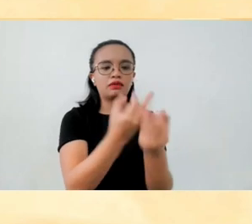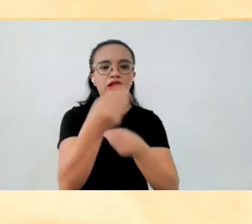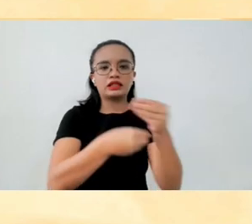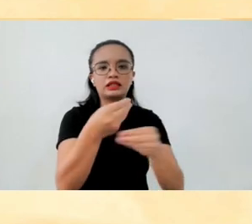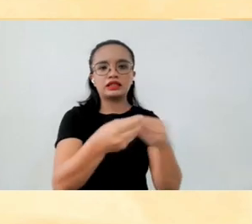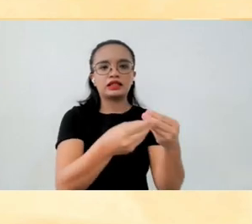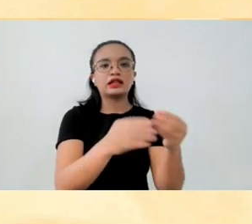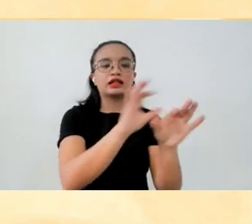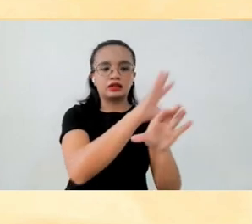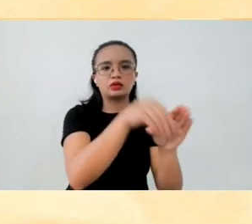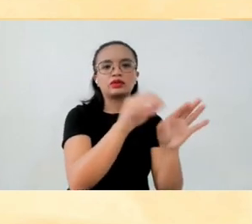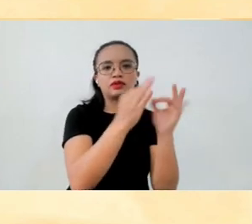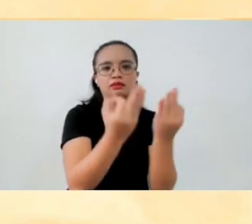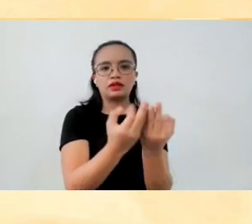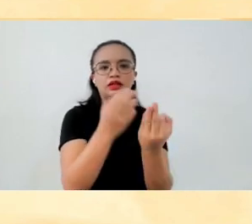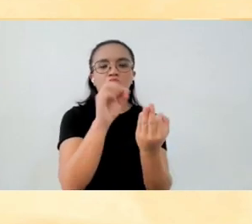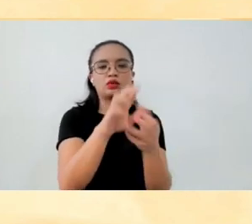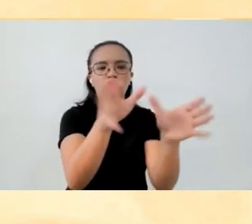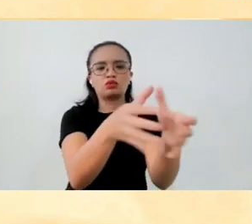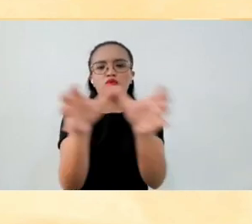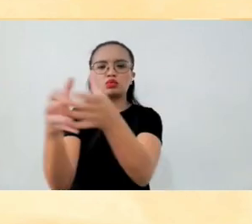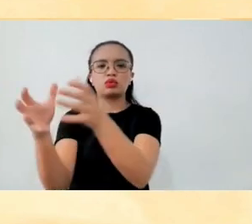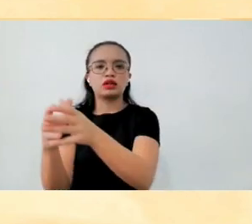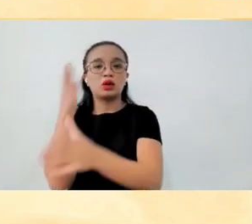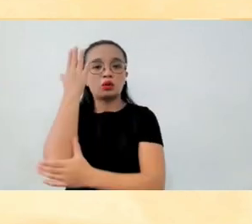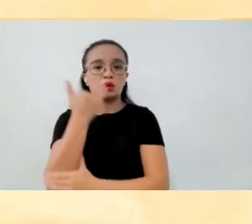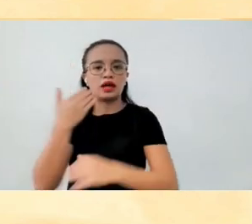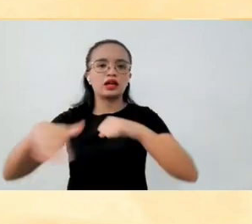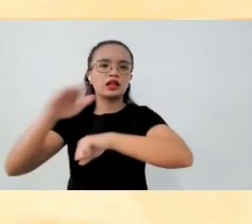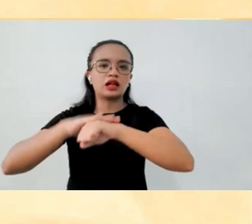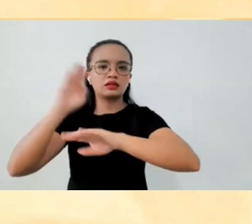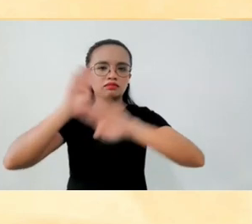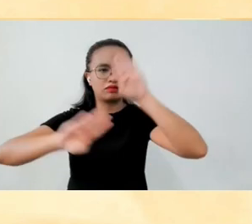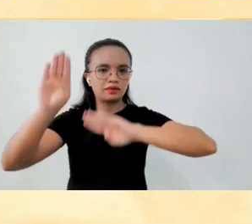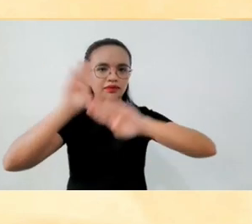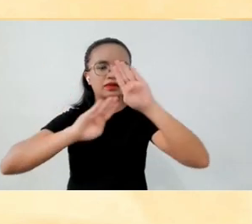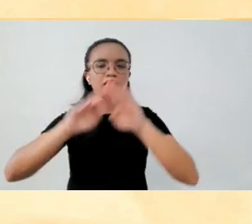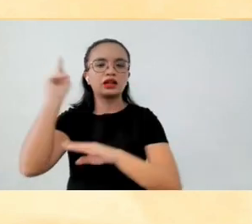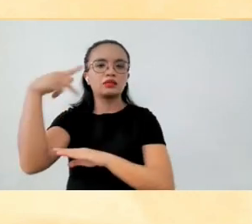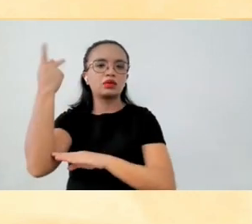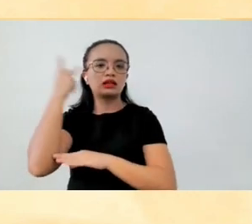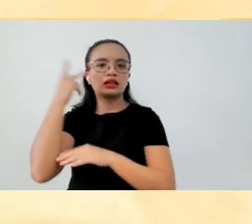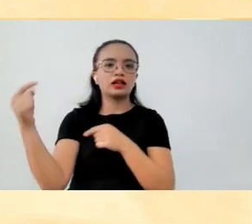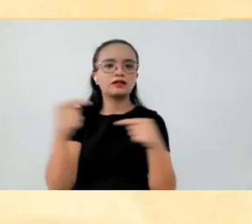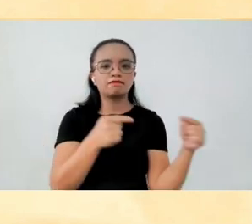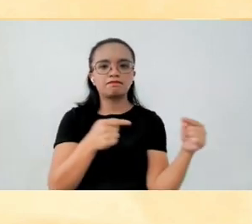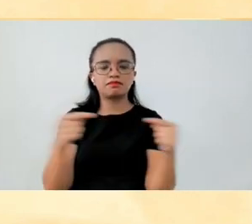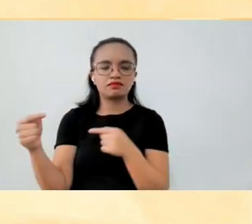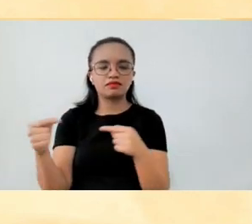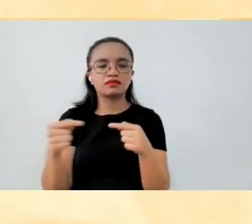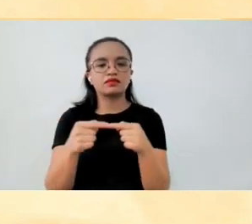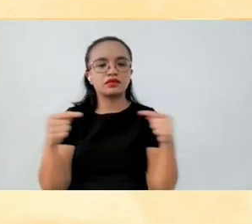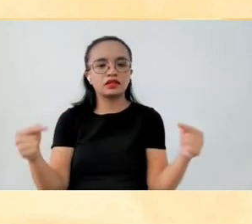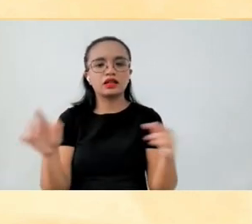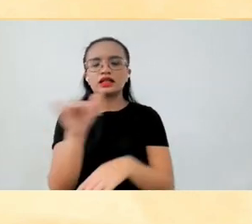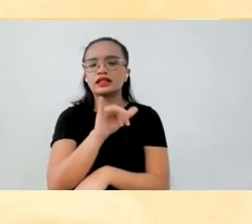involve families or kinship groups, mostly due to land issues, political rivalries, intercommunal tensions, and